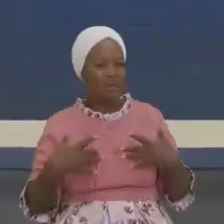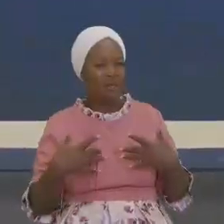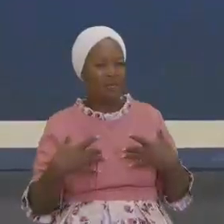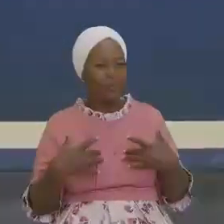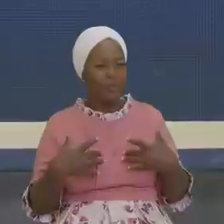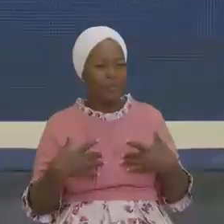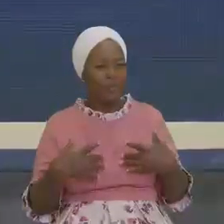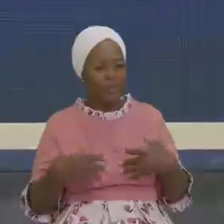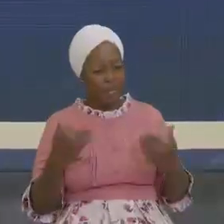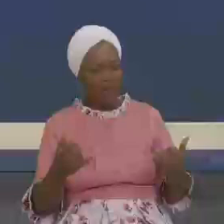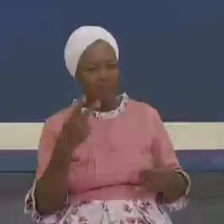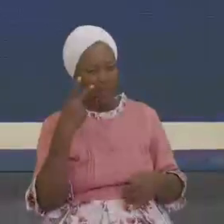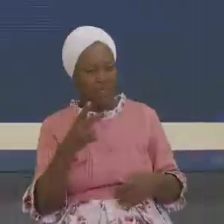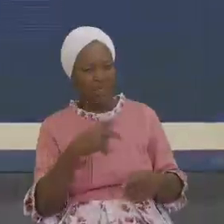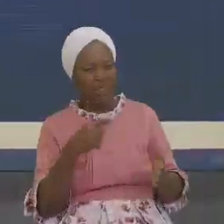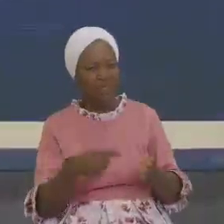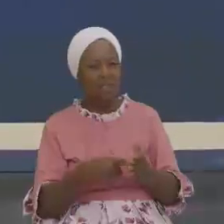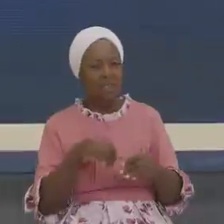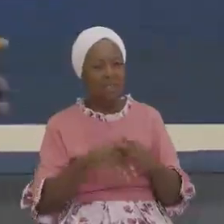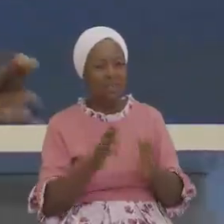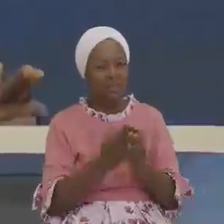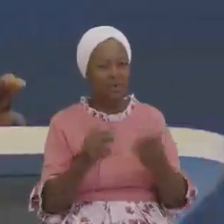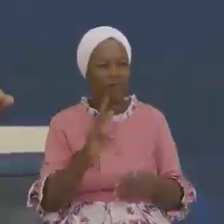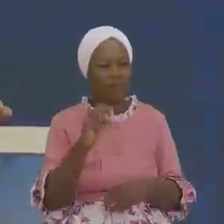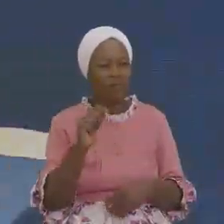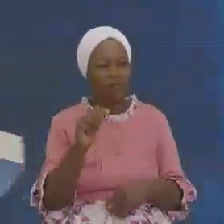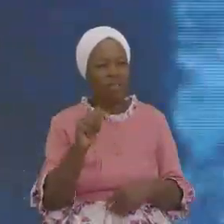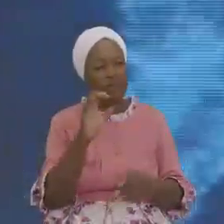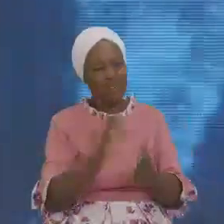Look at this, Matthew chapter 11. I'm reading from verse